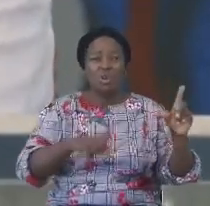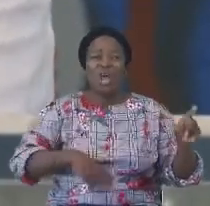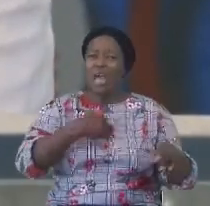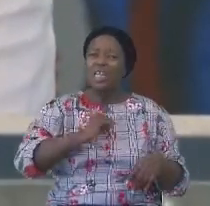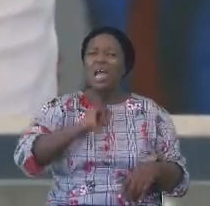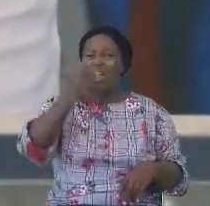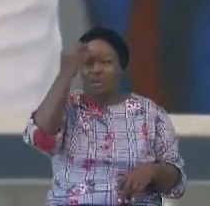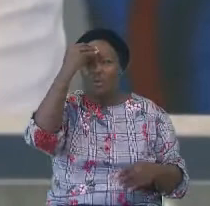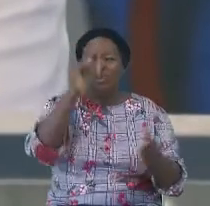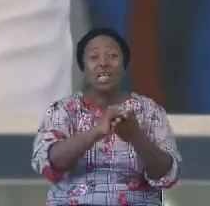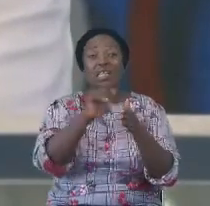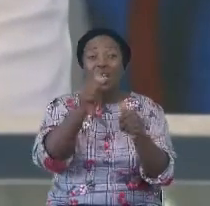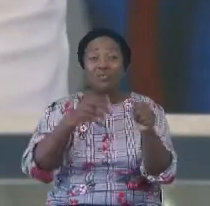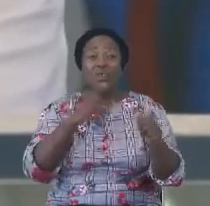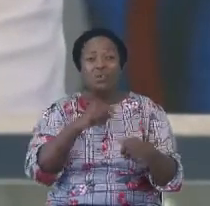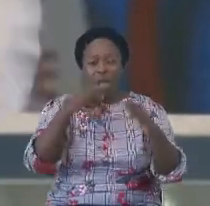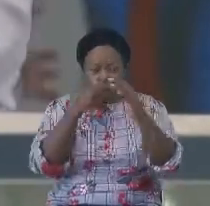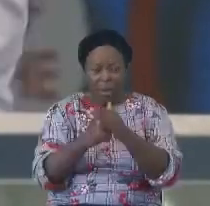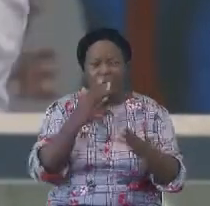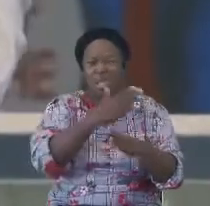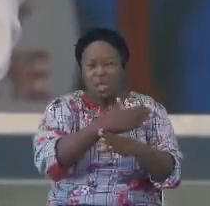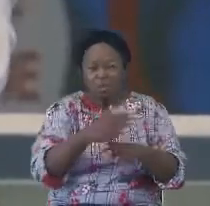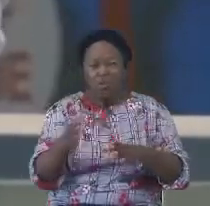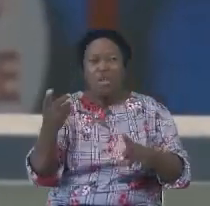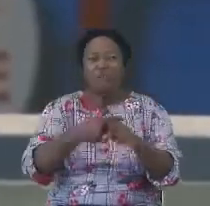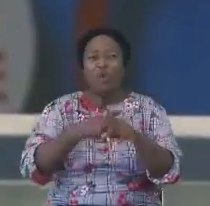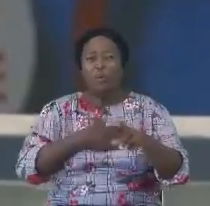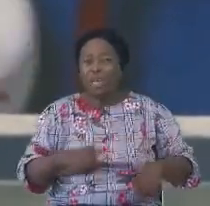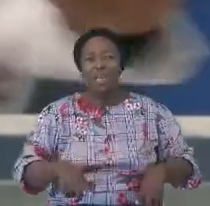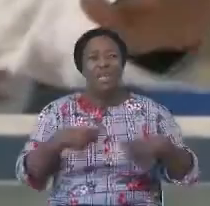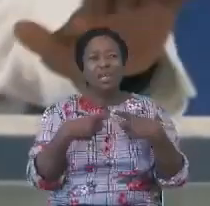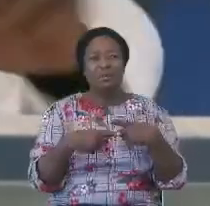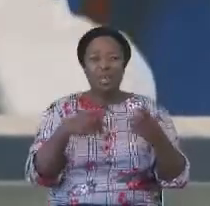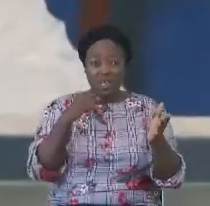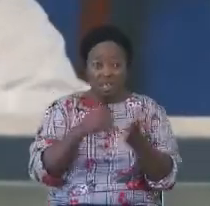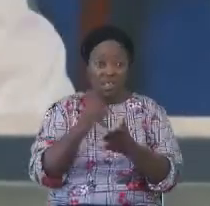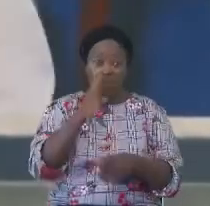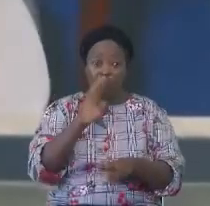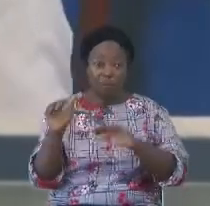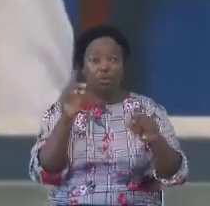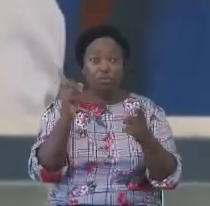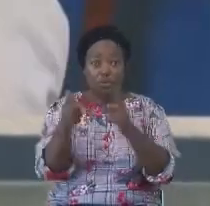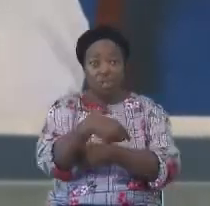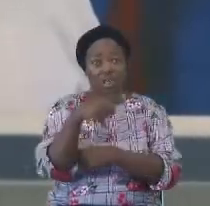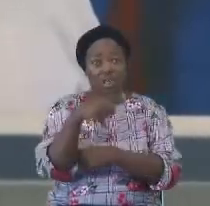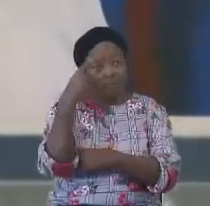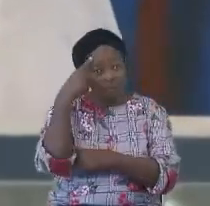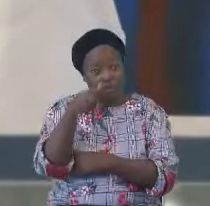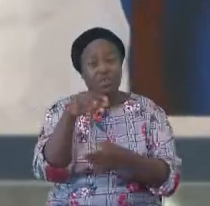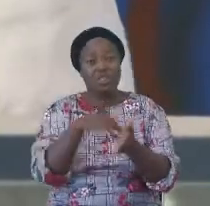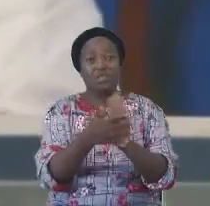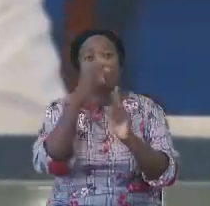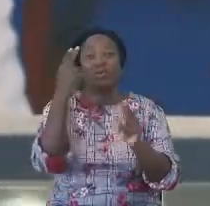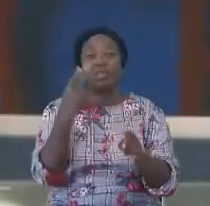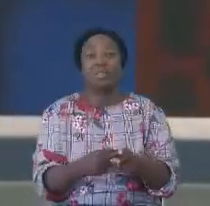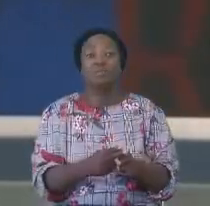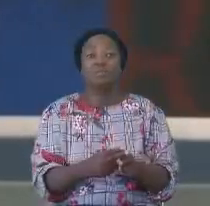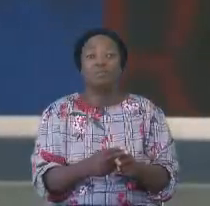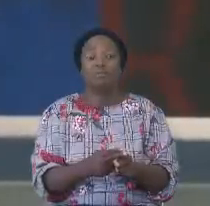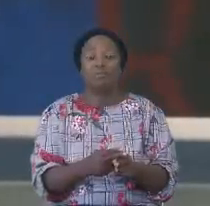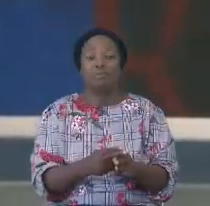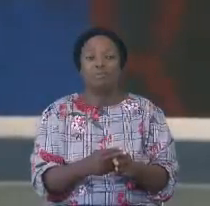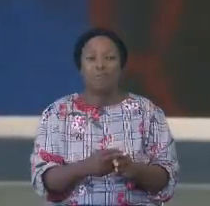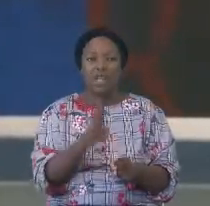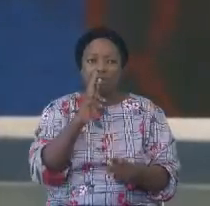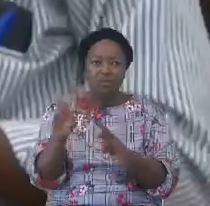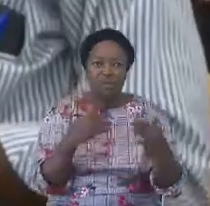I confess you as the sovereign Lord, and I know everything will bow away from my life.